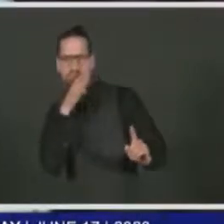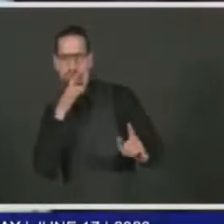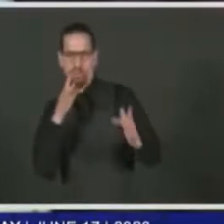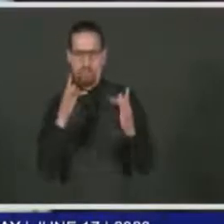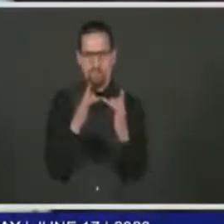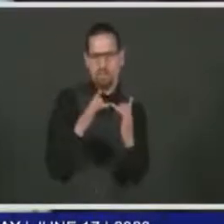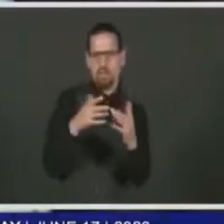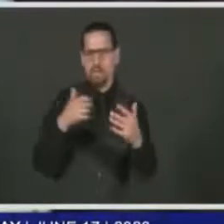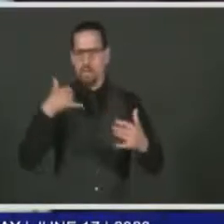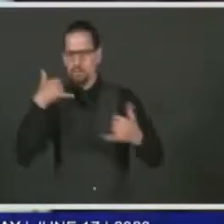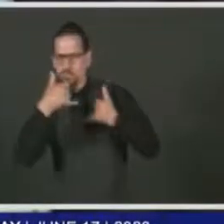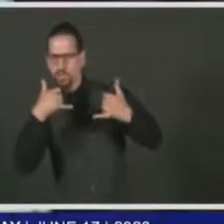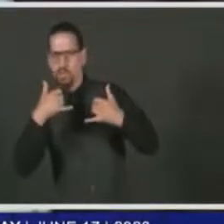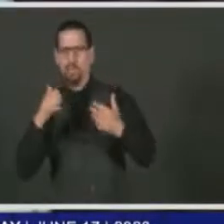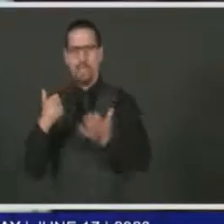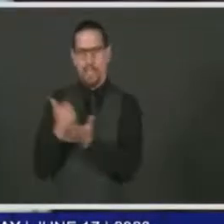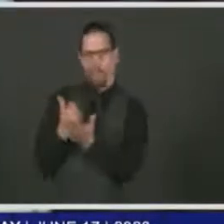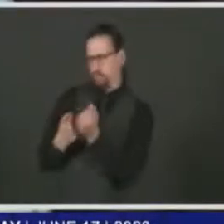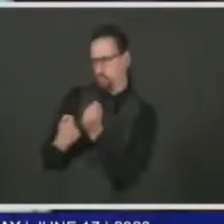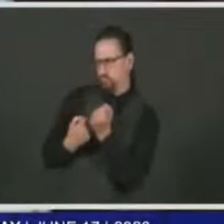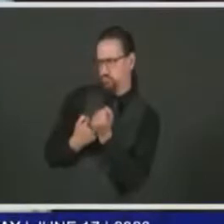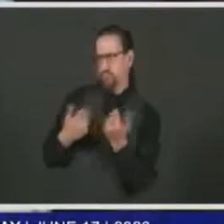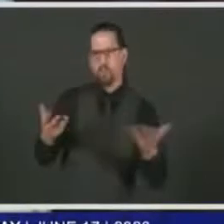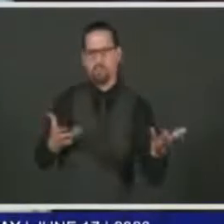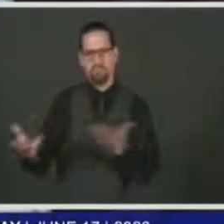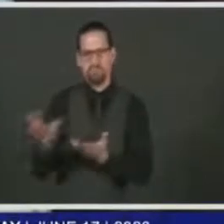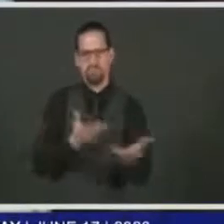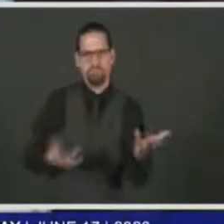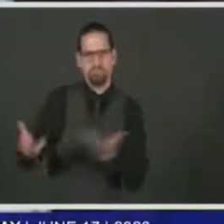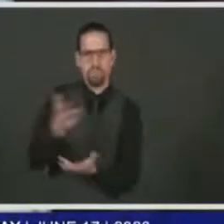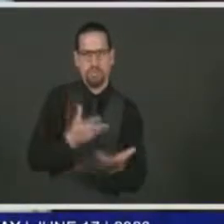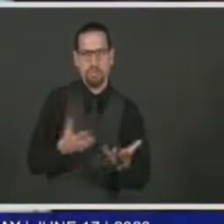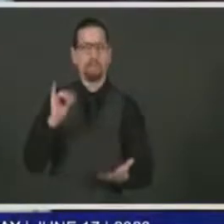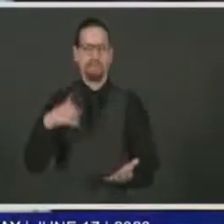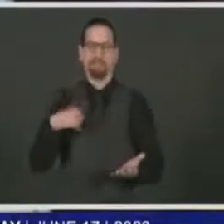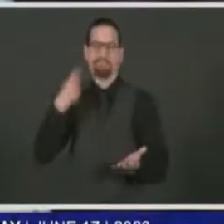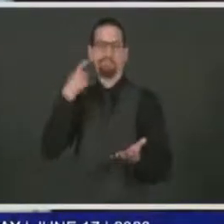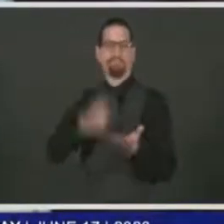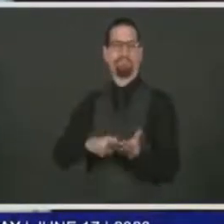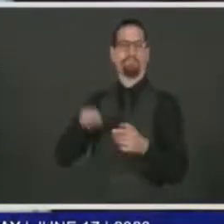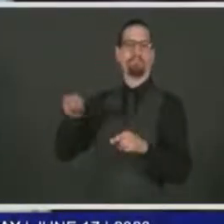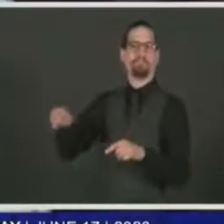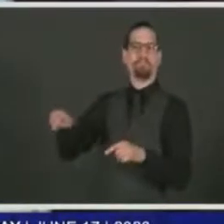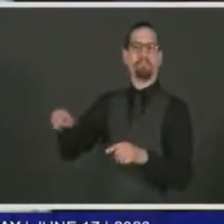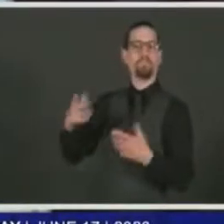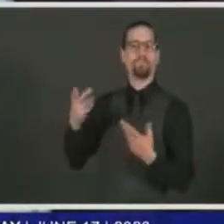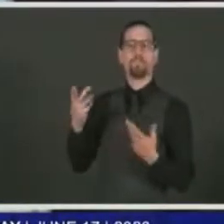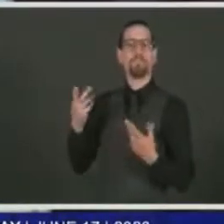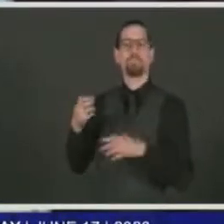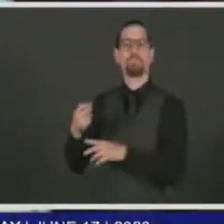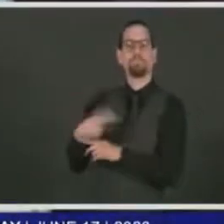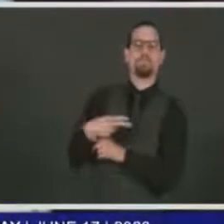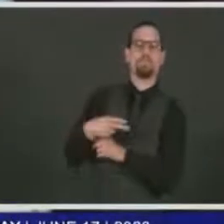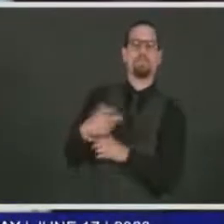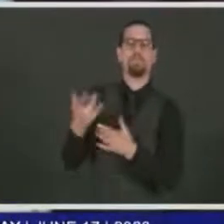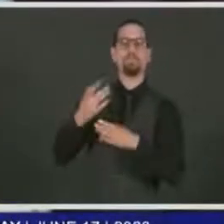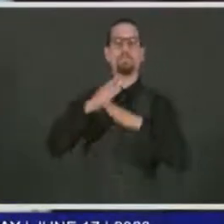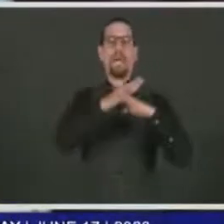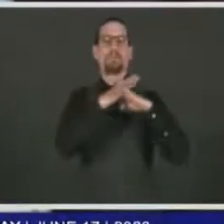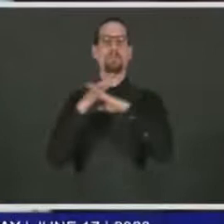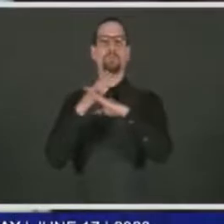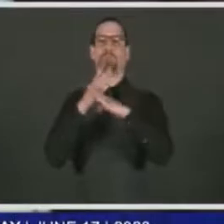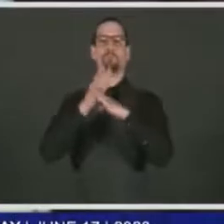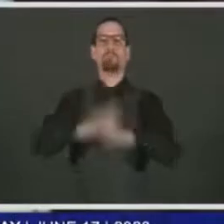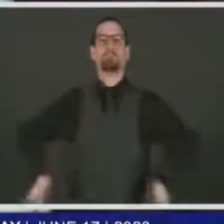equity zones are going to help us identify and overcome barriers when it comes to testing and contact